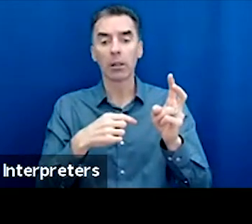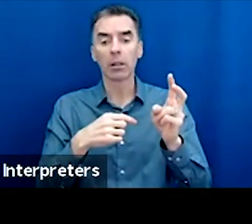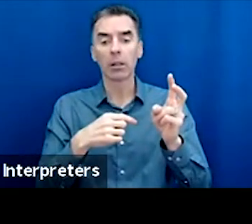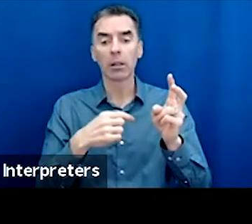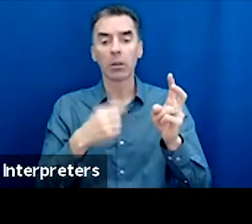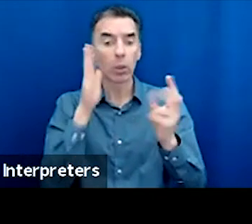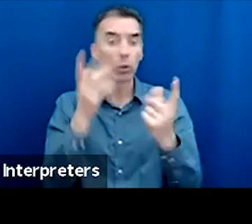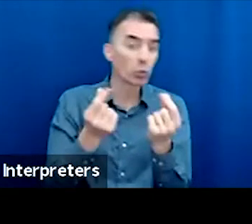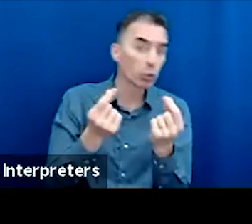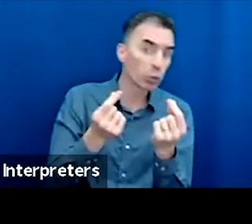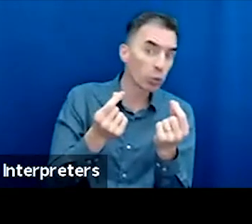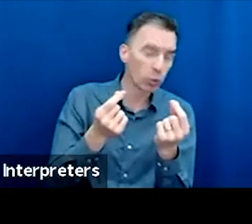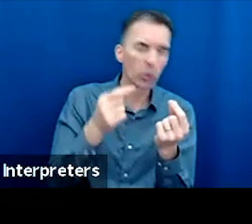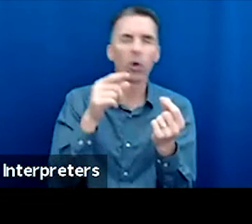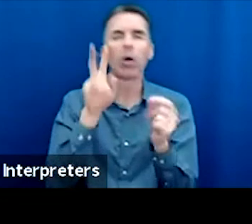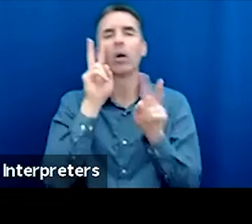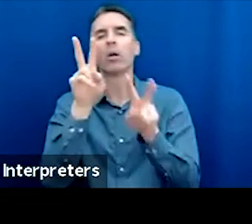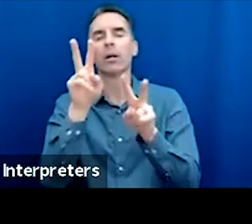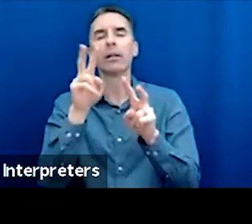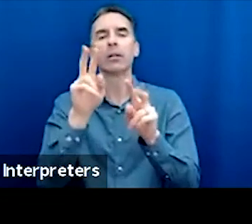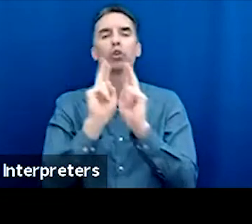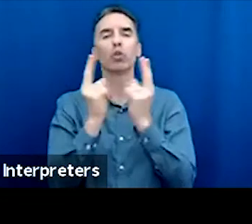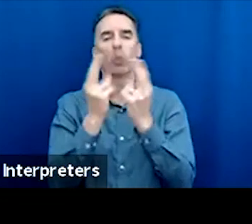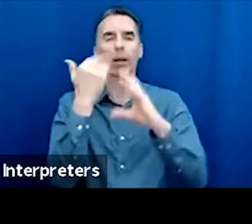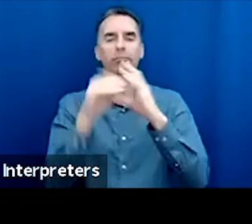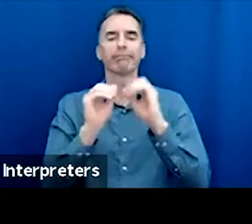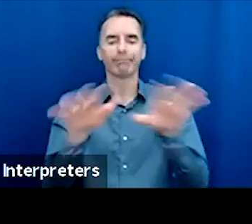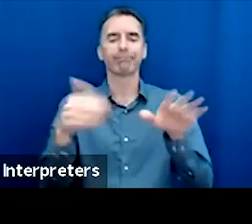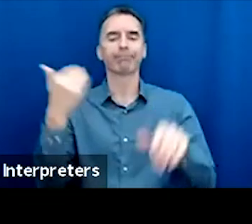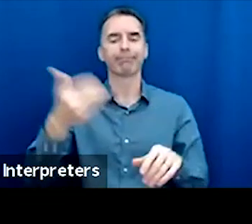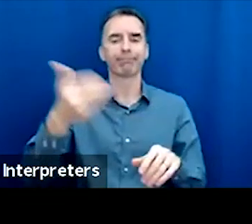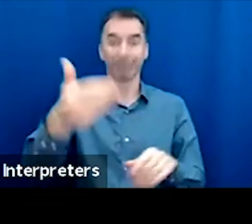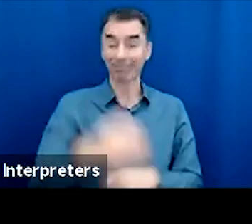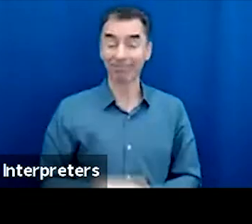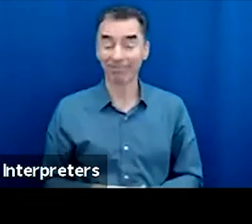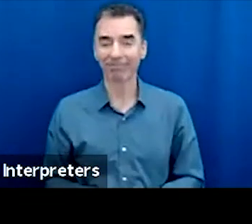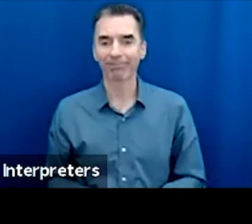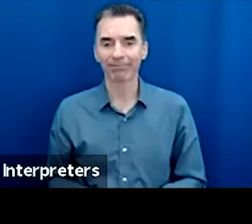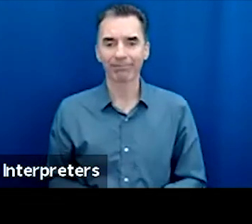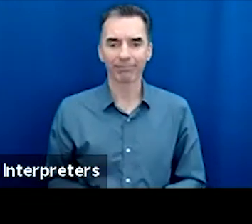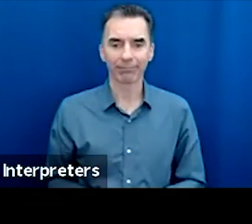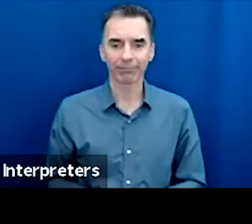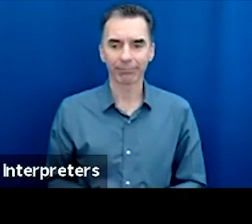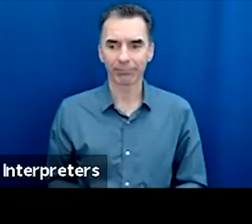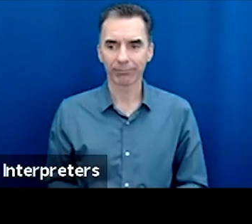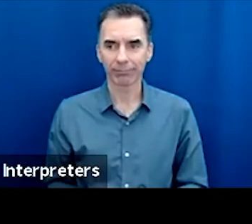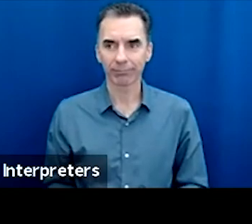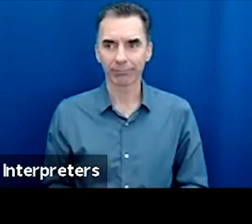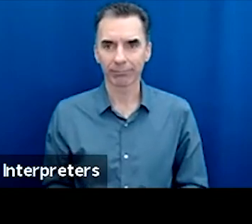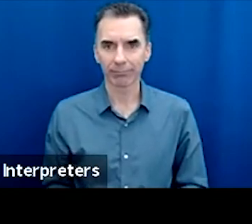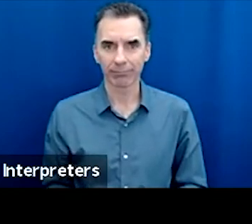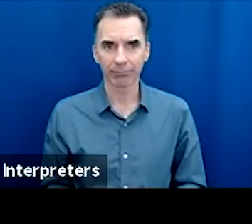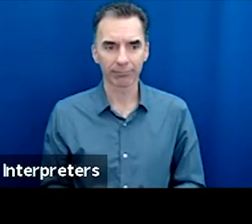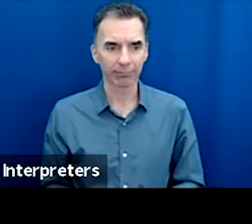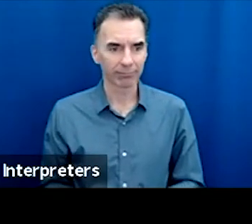So we when we do have progress and have updates, we try to get them out to you as soon as possible. Okay,